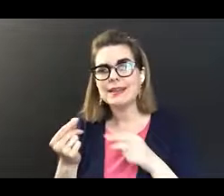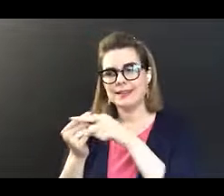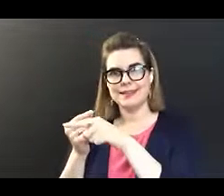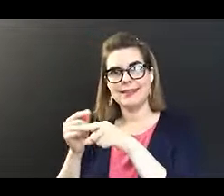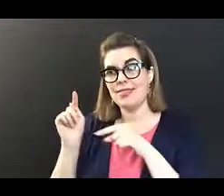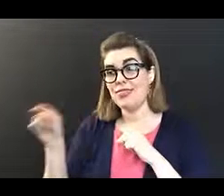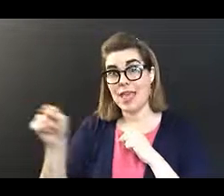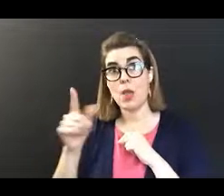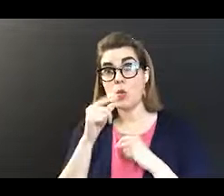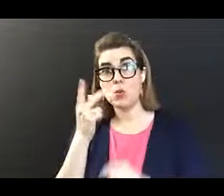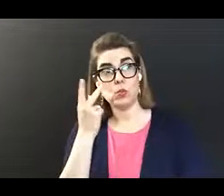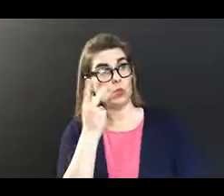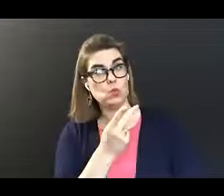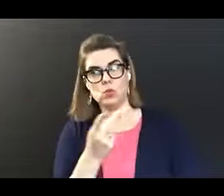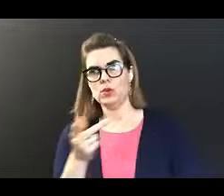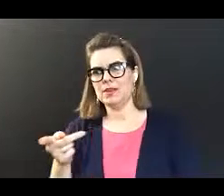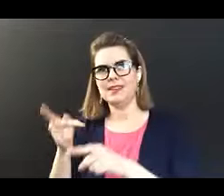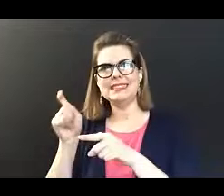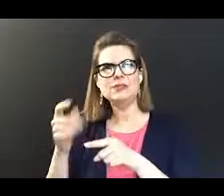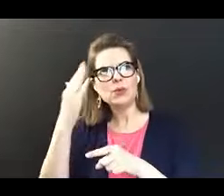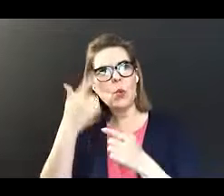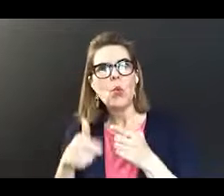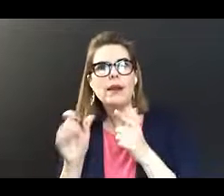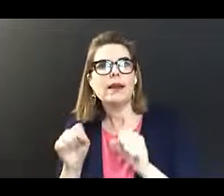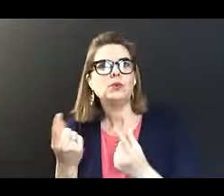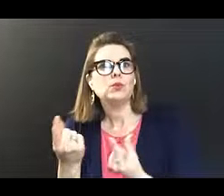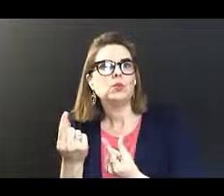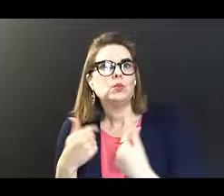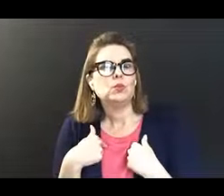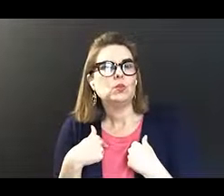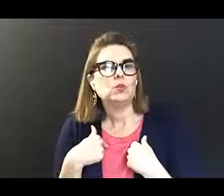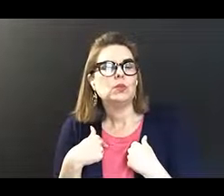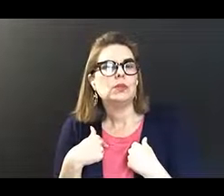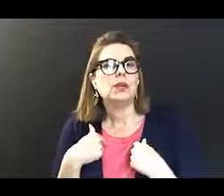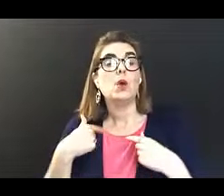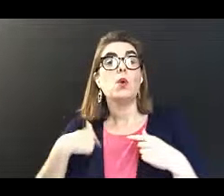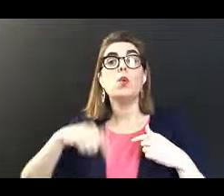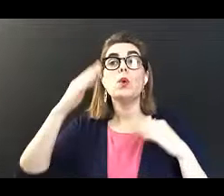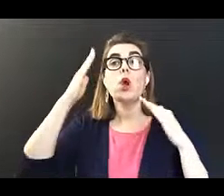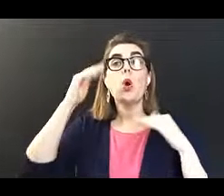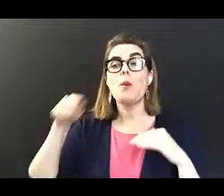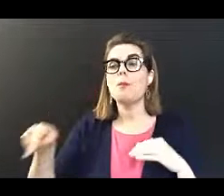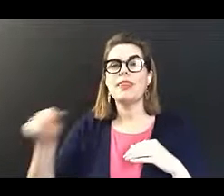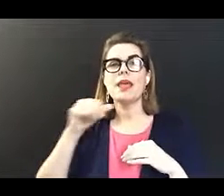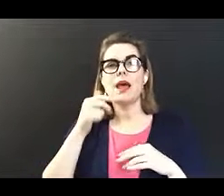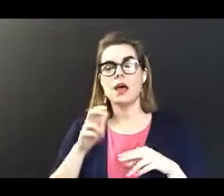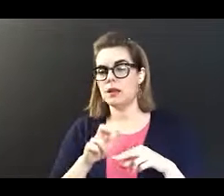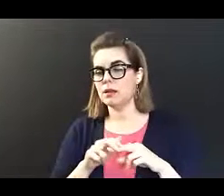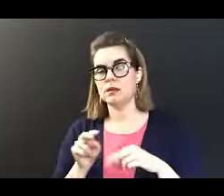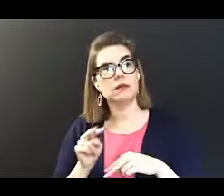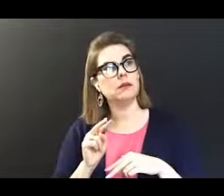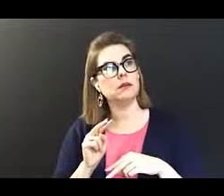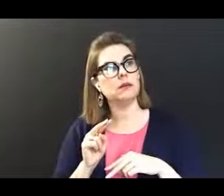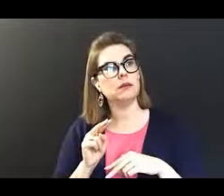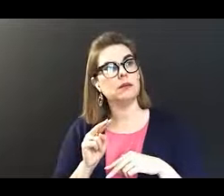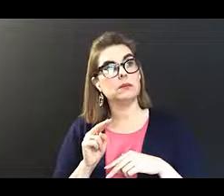variety of different responses. What we don't want is for them to choose nothing, because traditionally that has actually been the